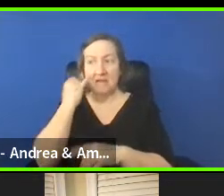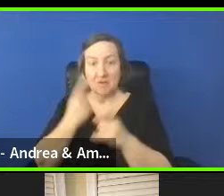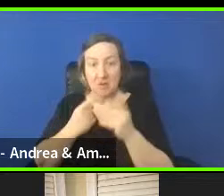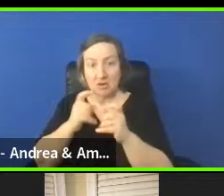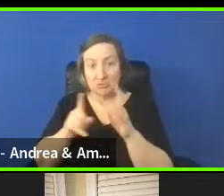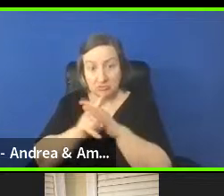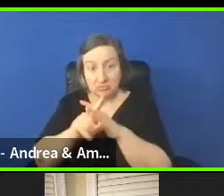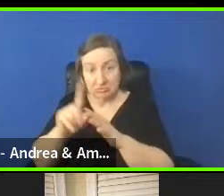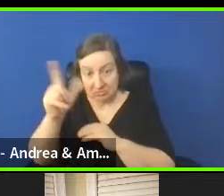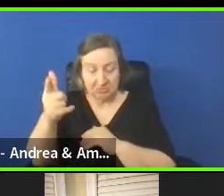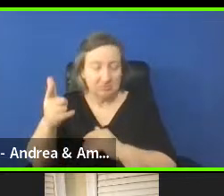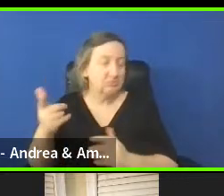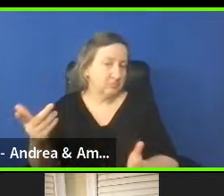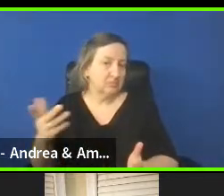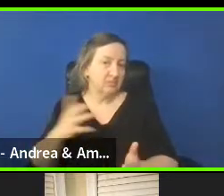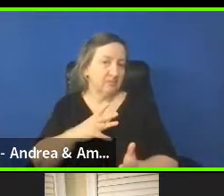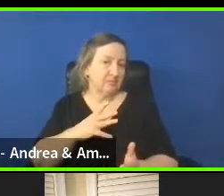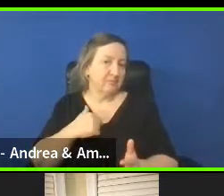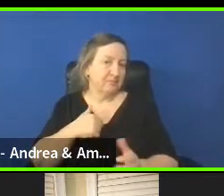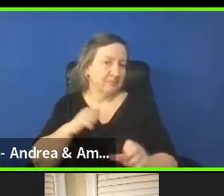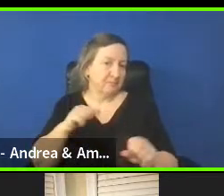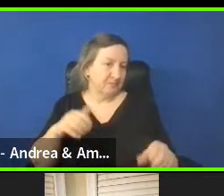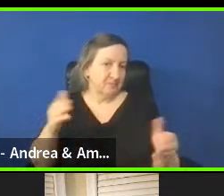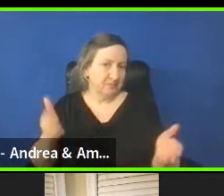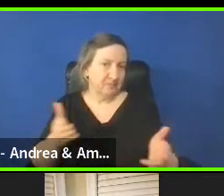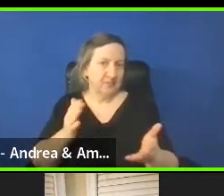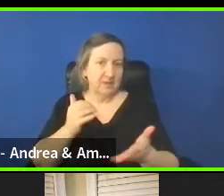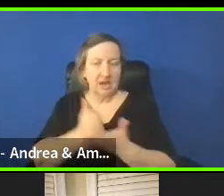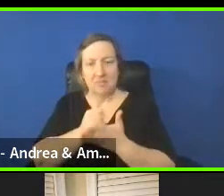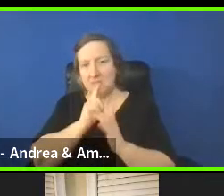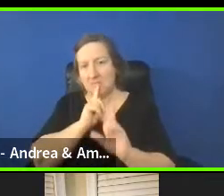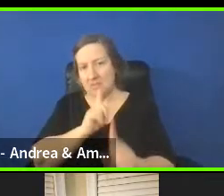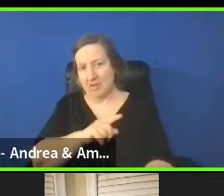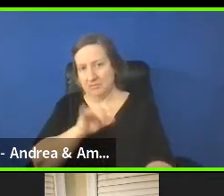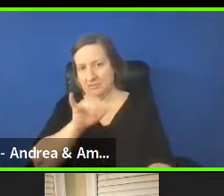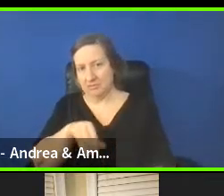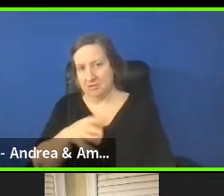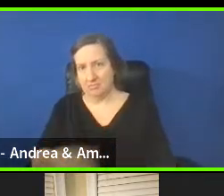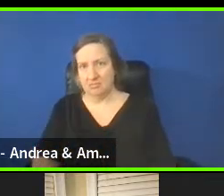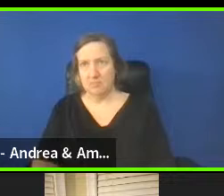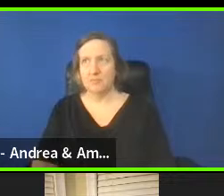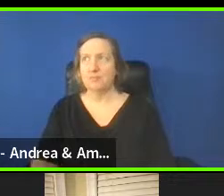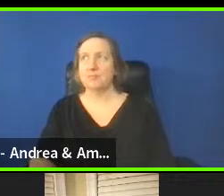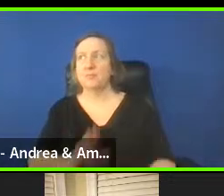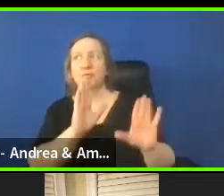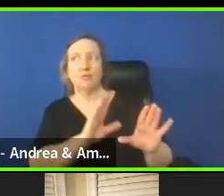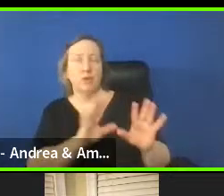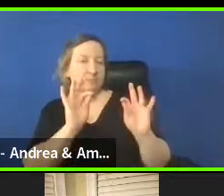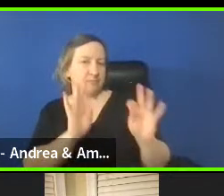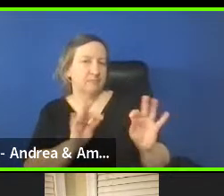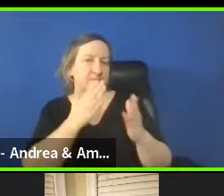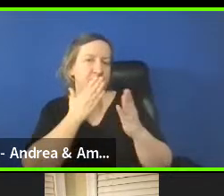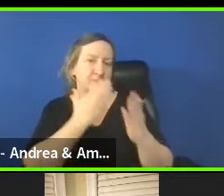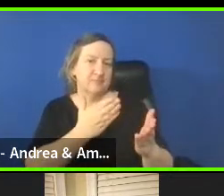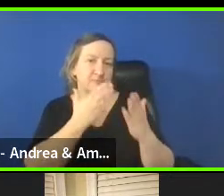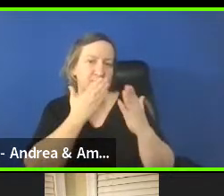do come up, I will be here to help answer. Great. Thank